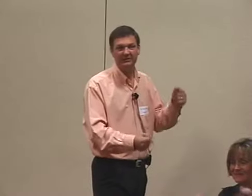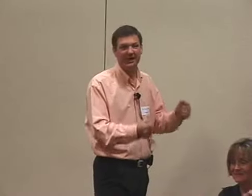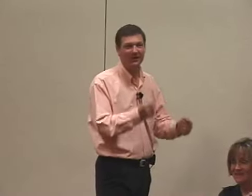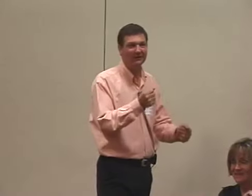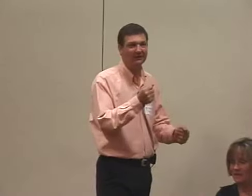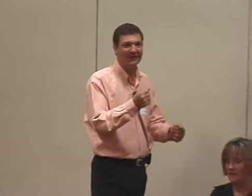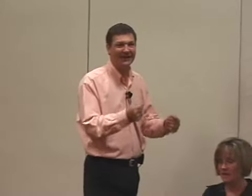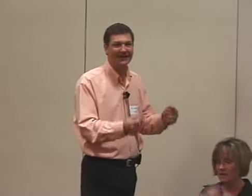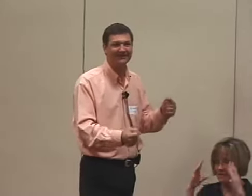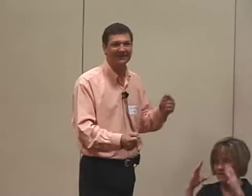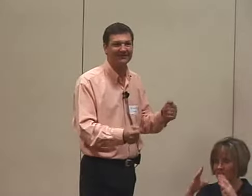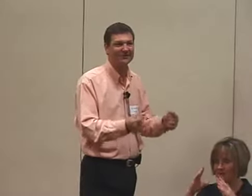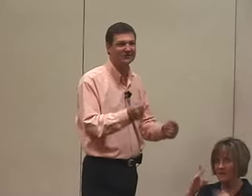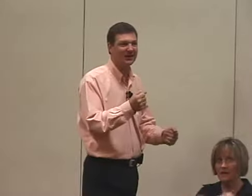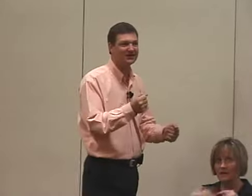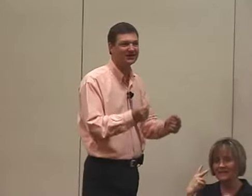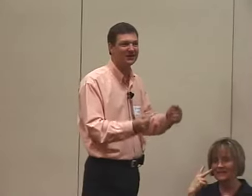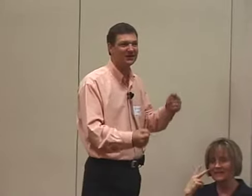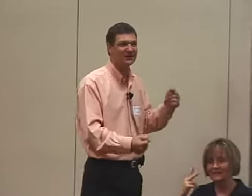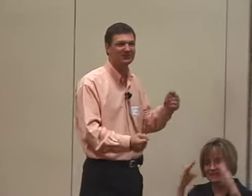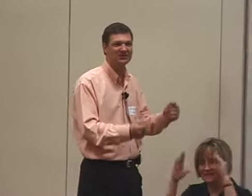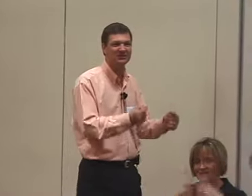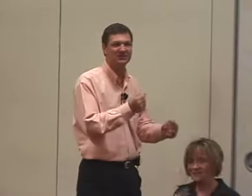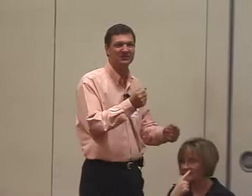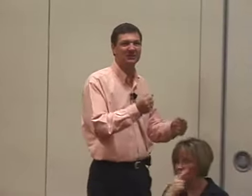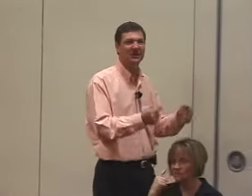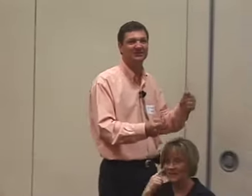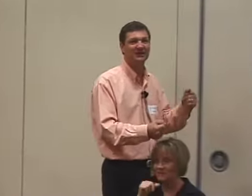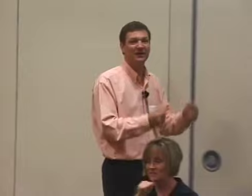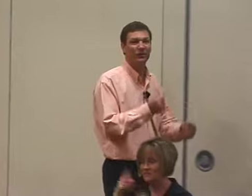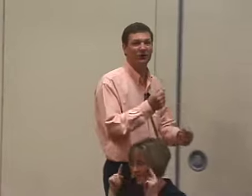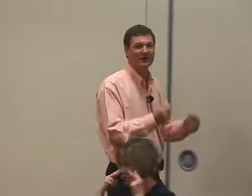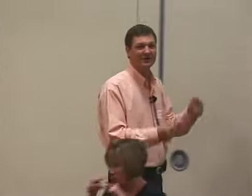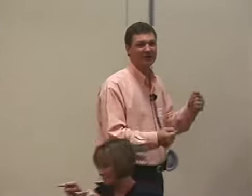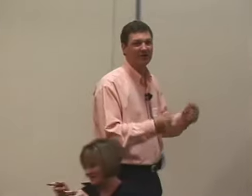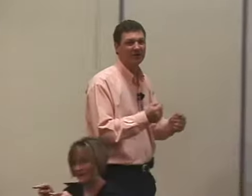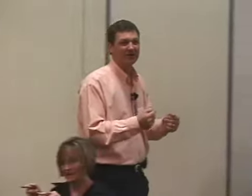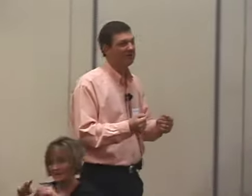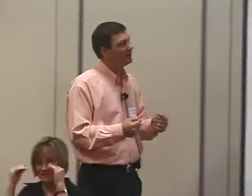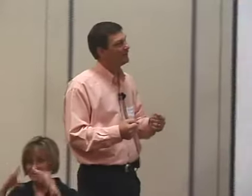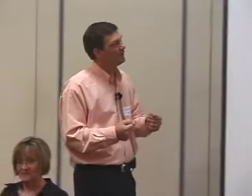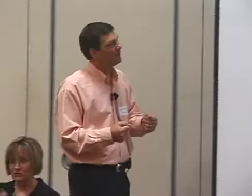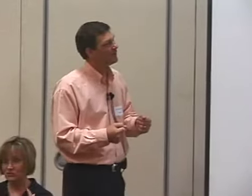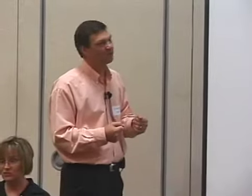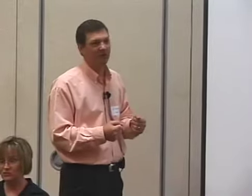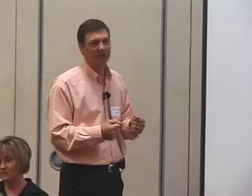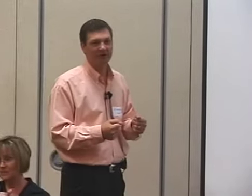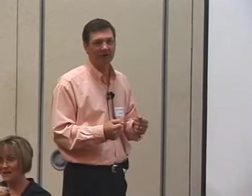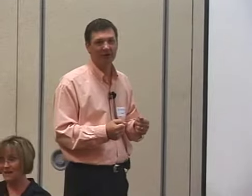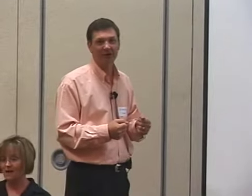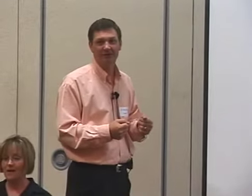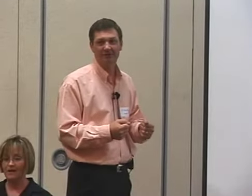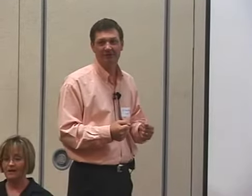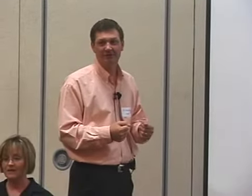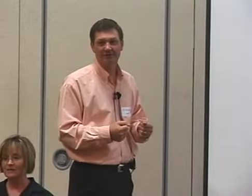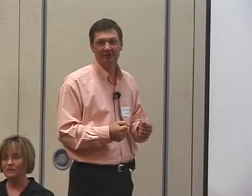Teacher's not, I can't see the teacher's eyes. She's not looking at me. She's doing something else. What do I do? Well, here's a fork in the